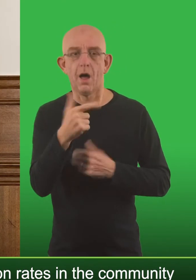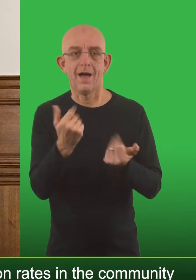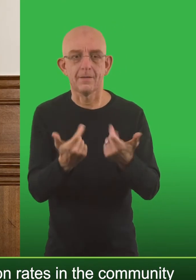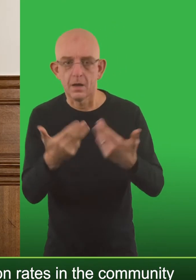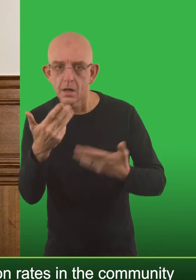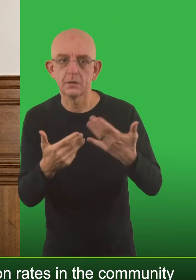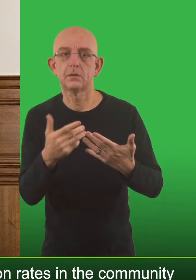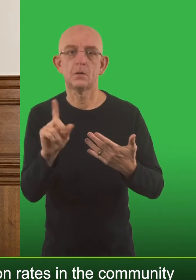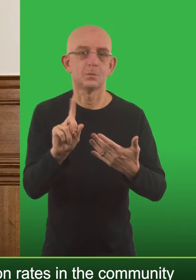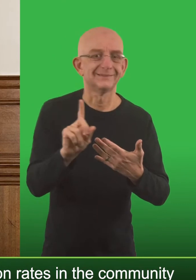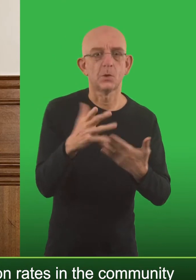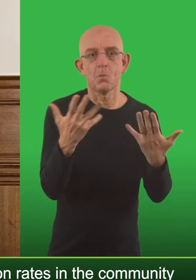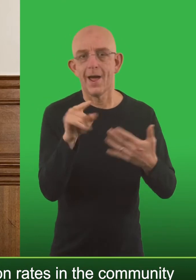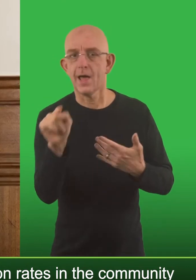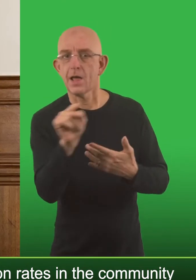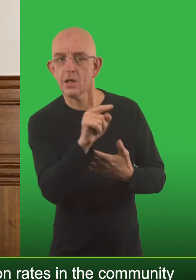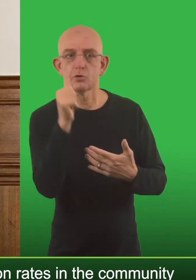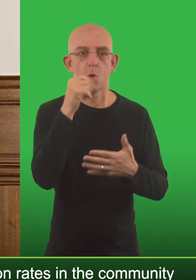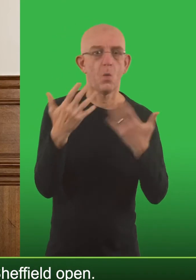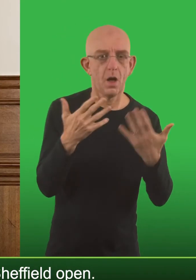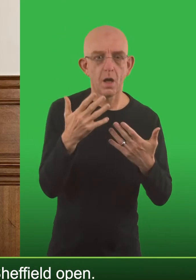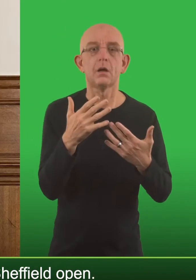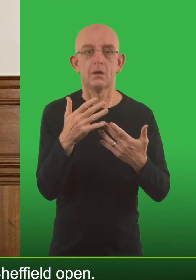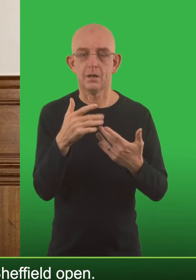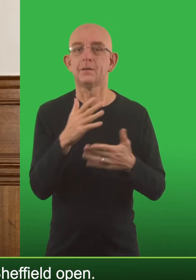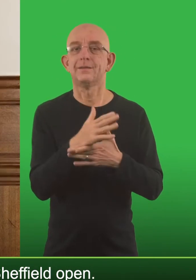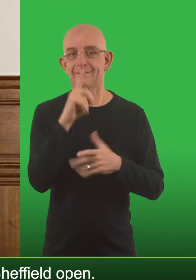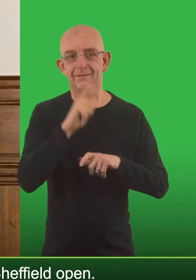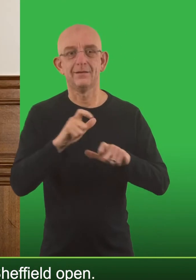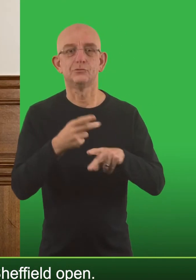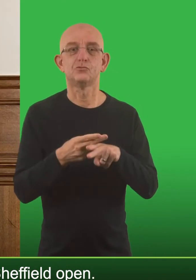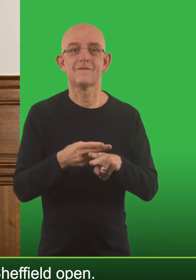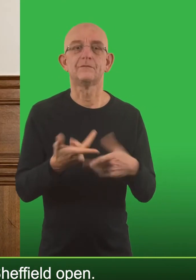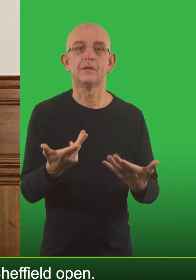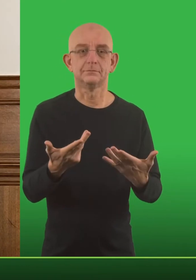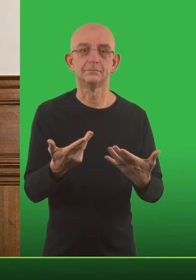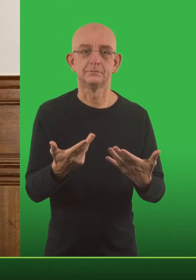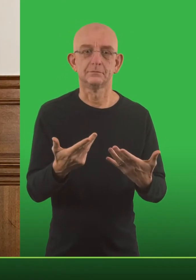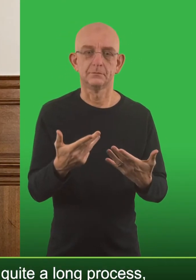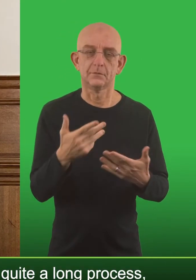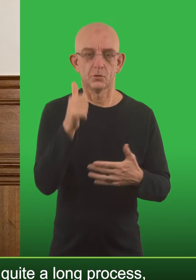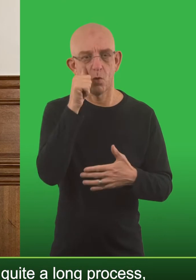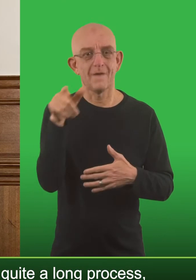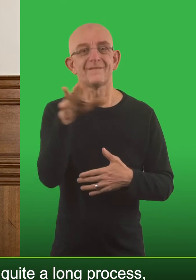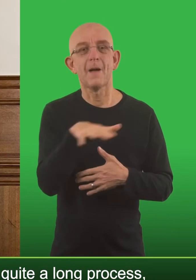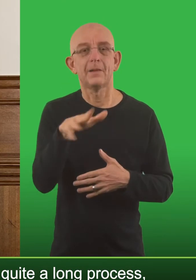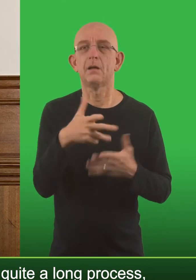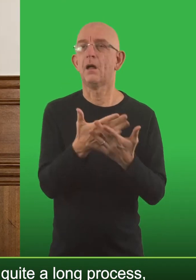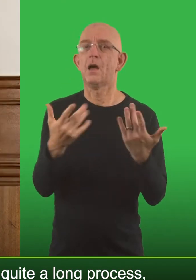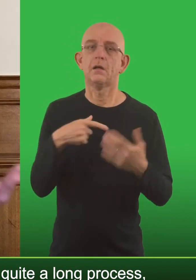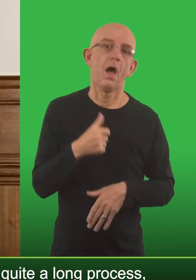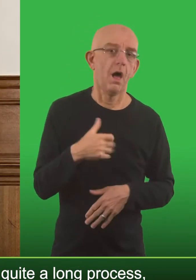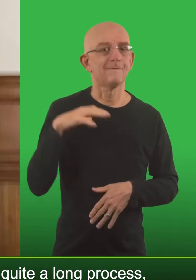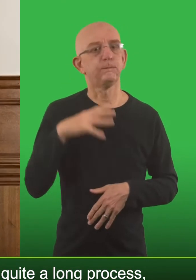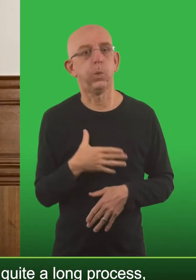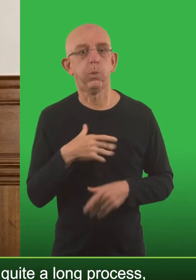reduce infection rates in the community by knowing what's going on where, and that in turn helps us keep Sheffield open. I appreciate that big